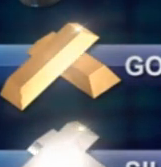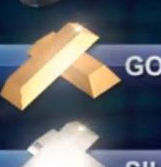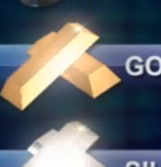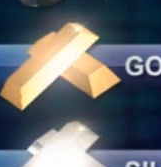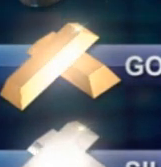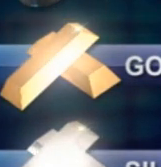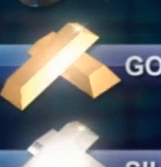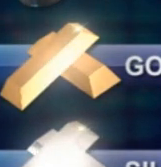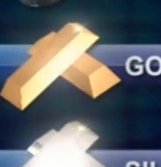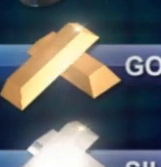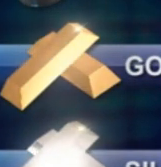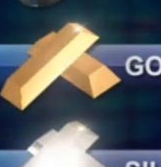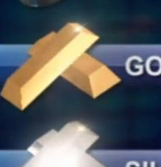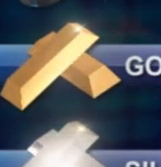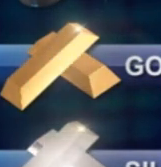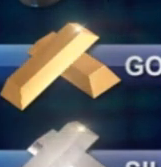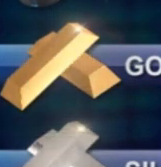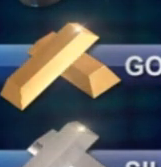to